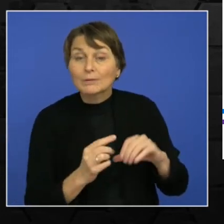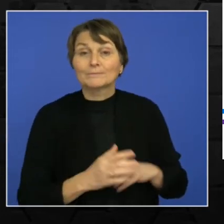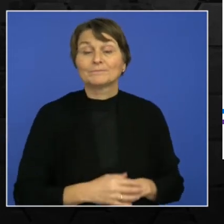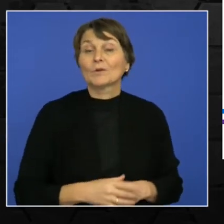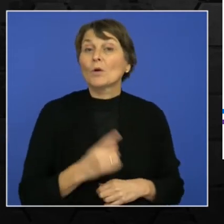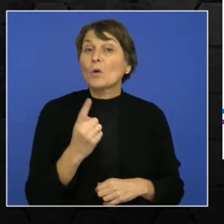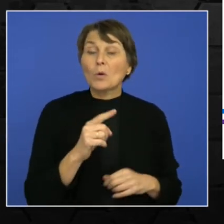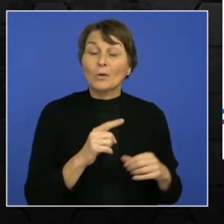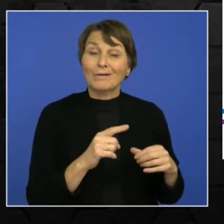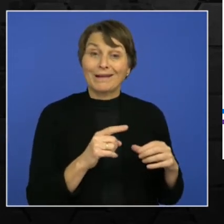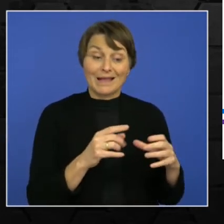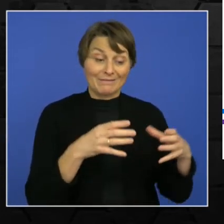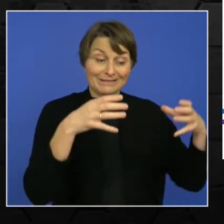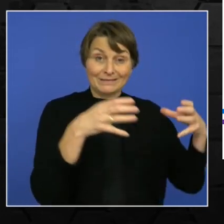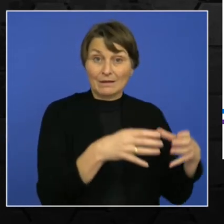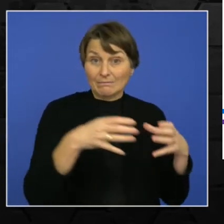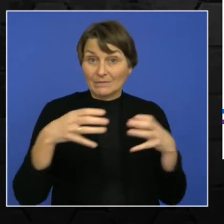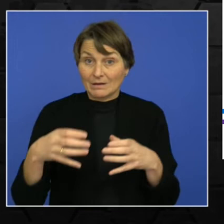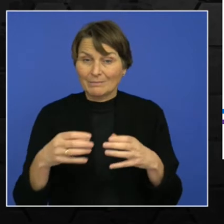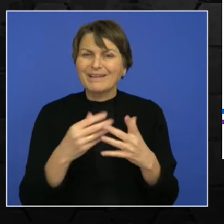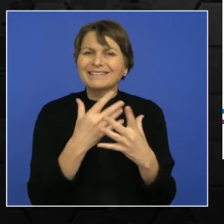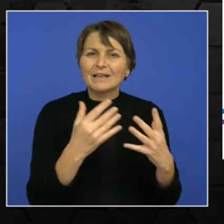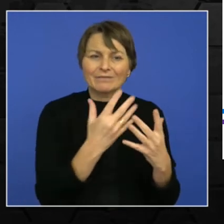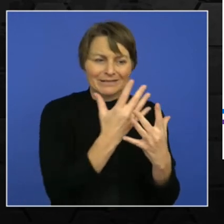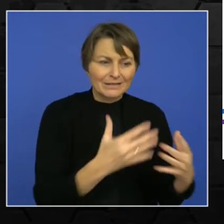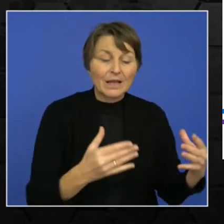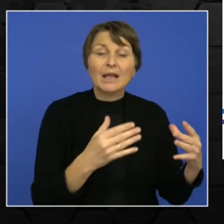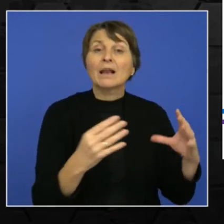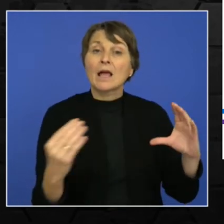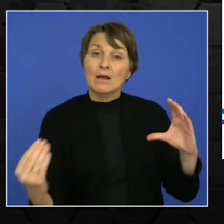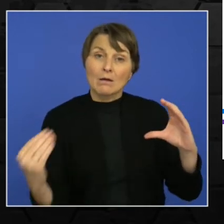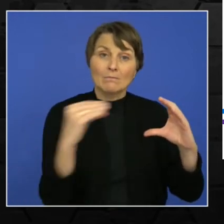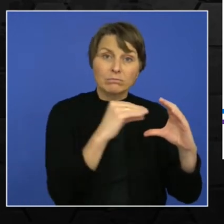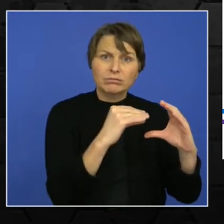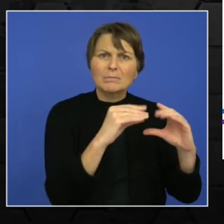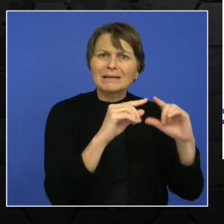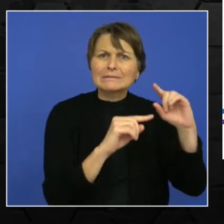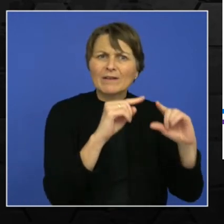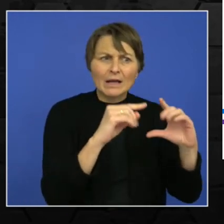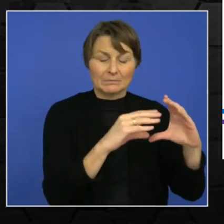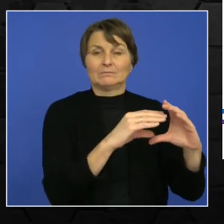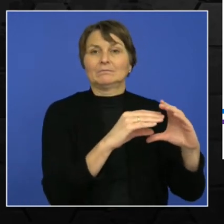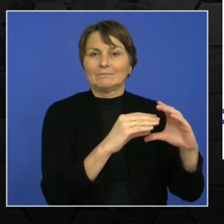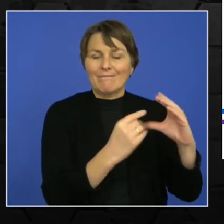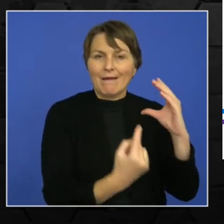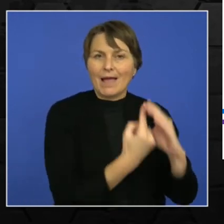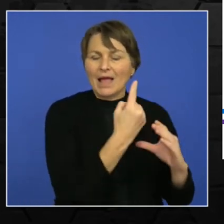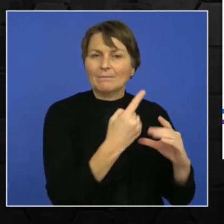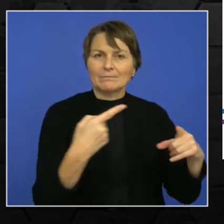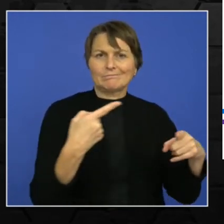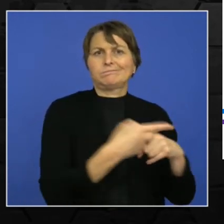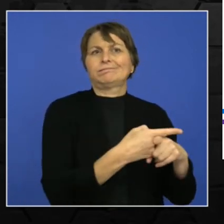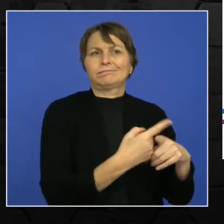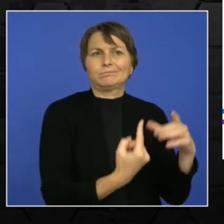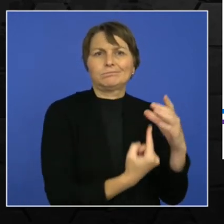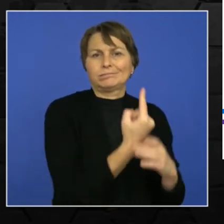of variables in a single array. And like there's a lot of stuff that you can